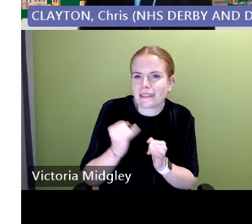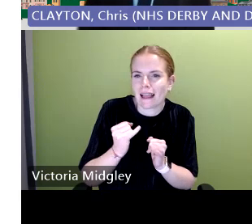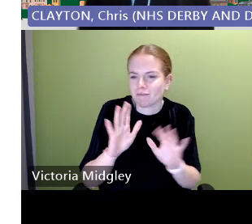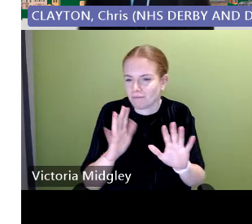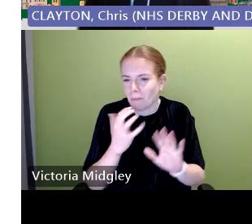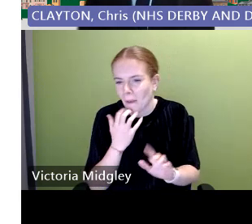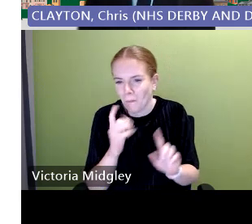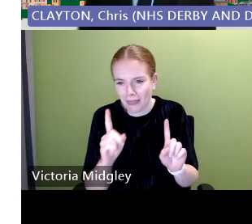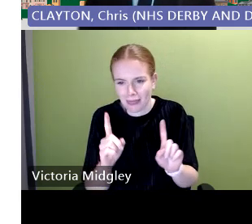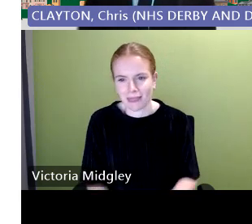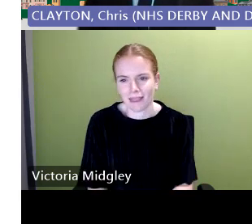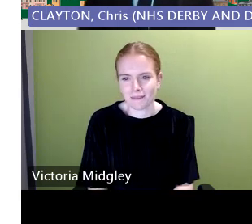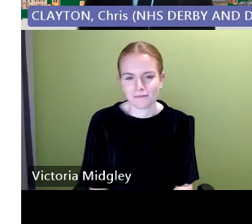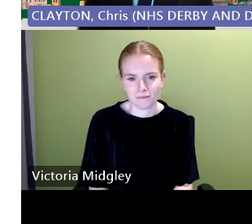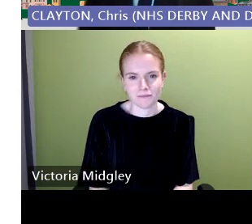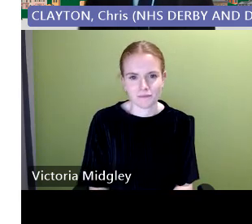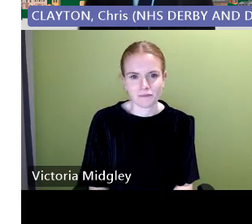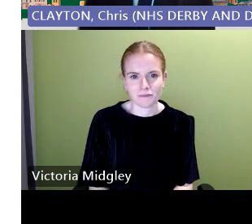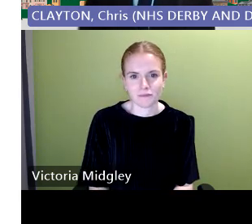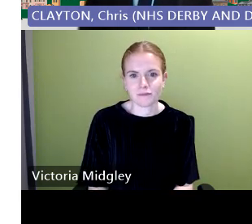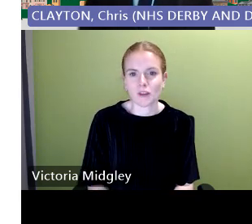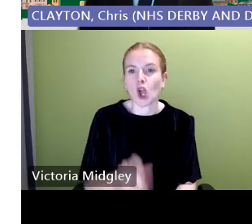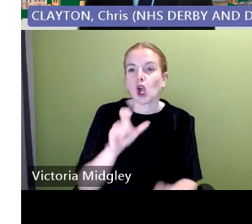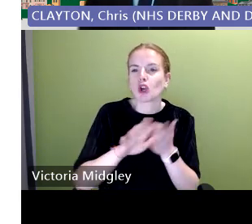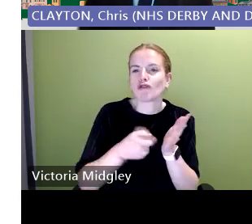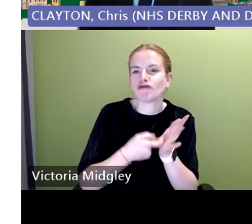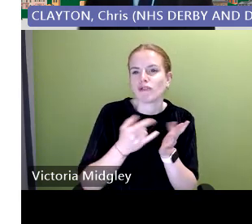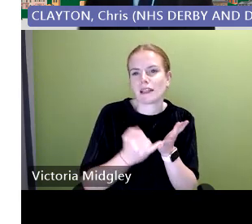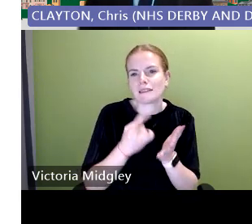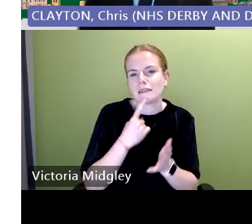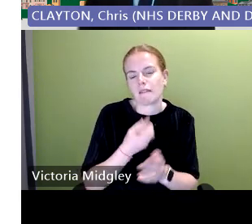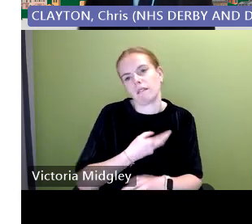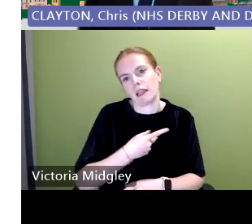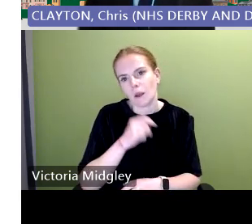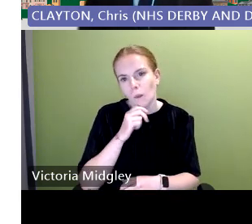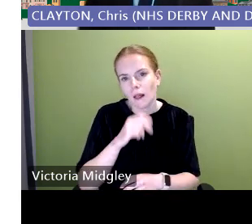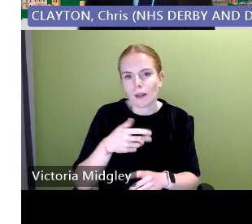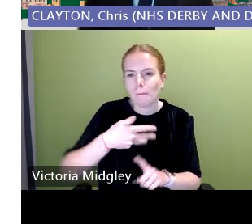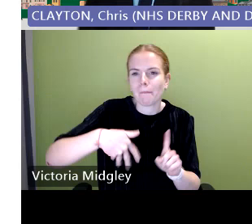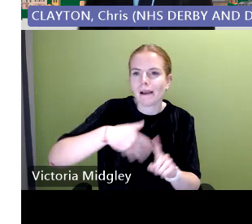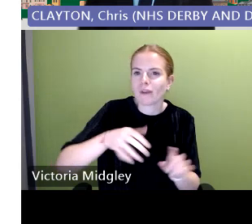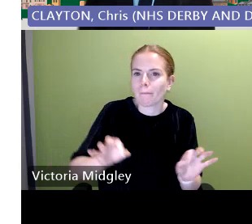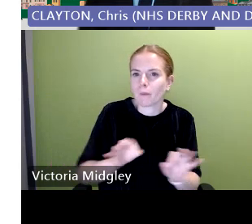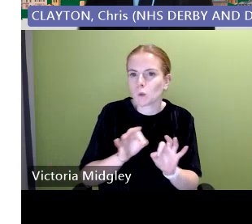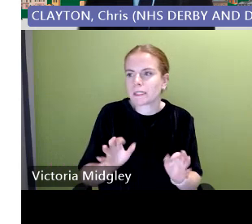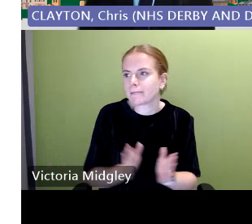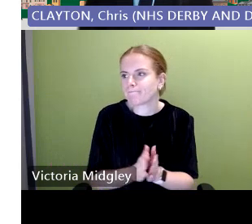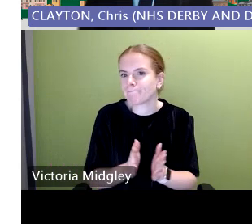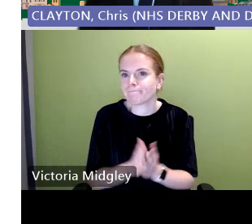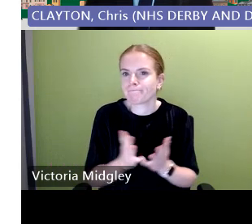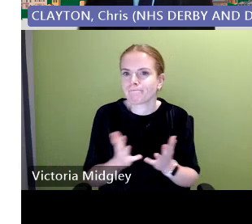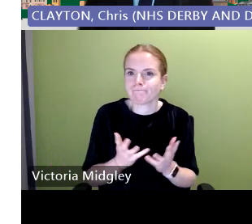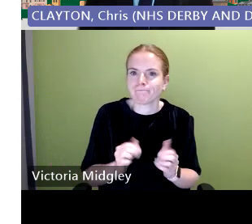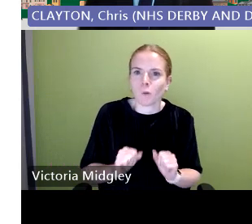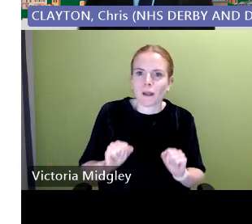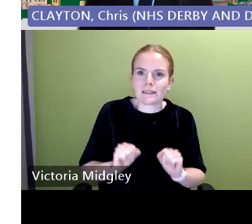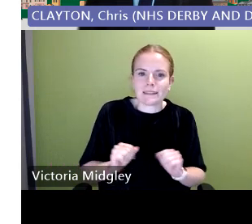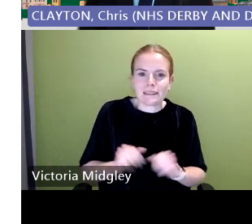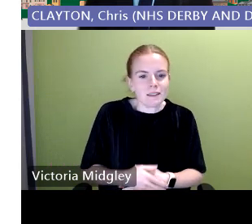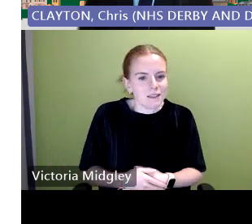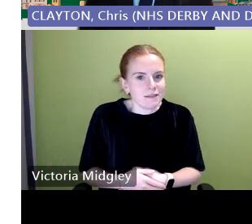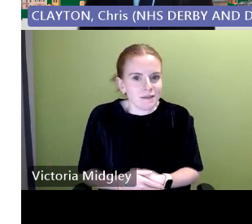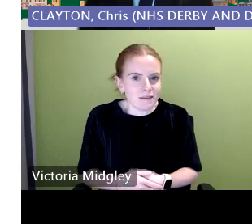And look, we'll put some music on or similar while we're waiting. But it's like one of those things. It'll be all